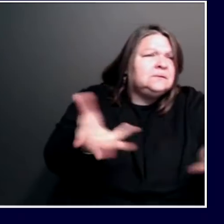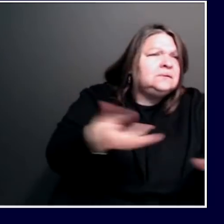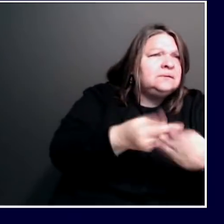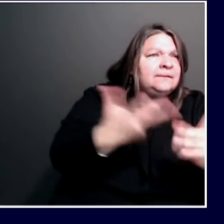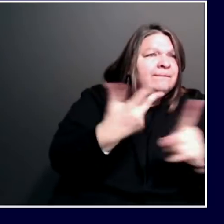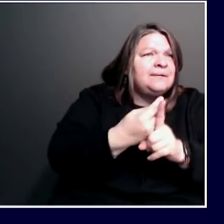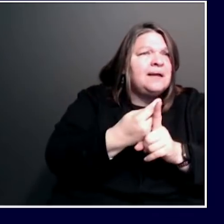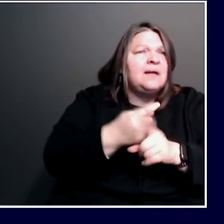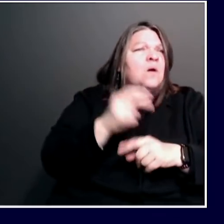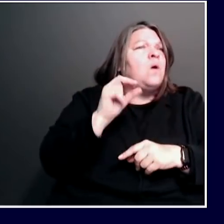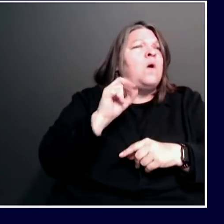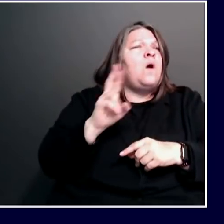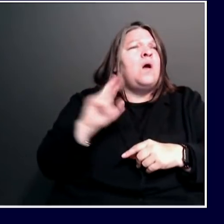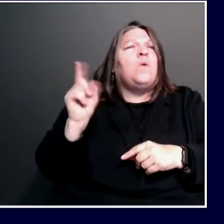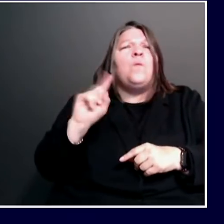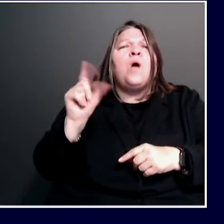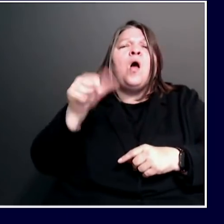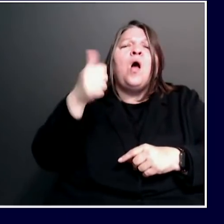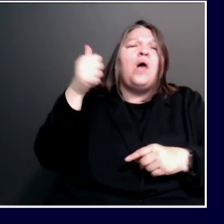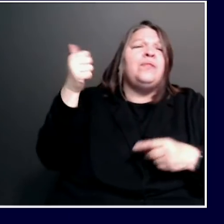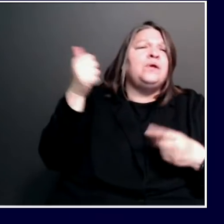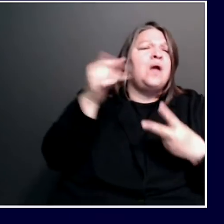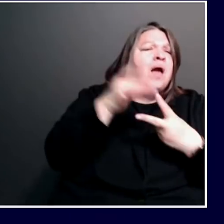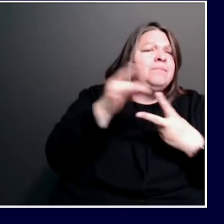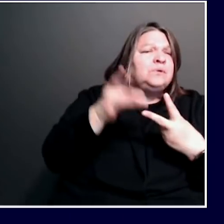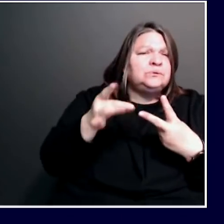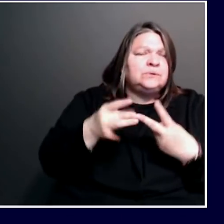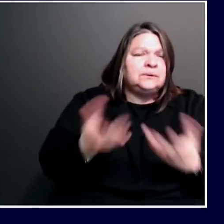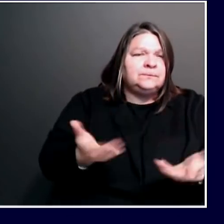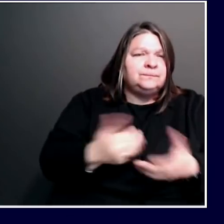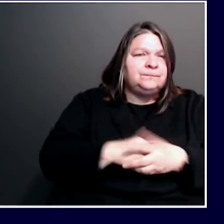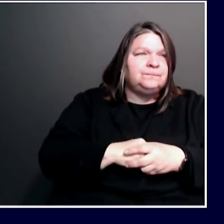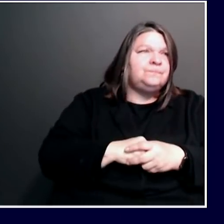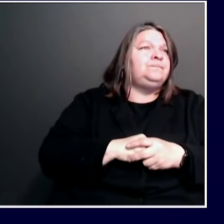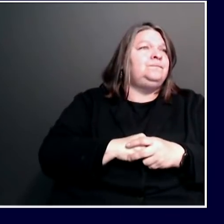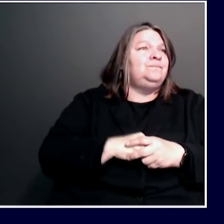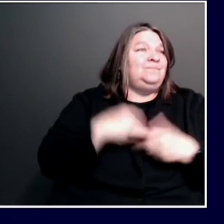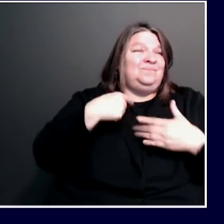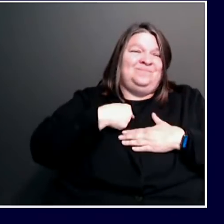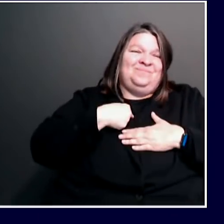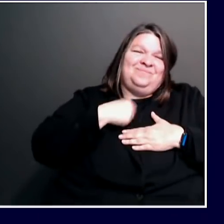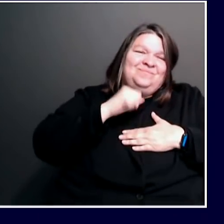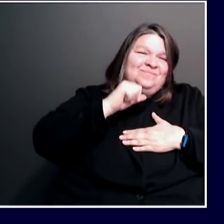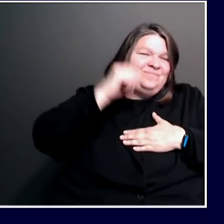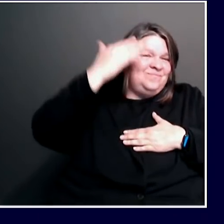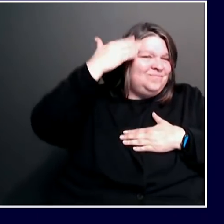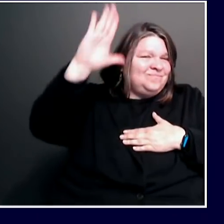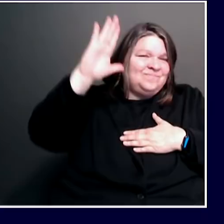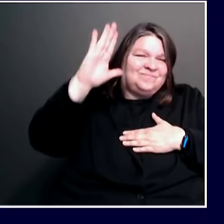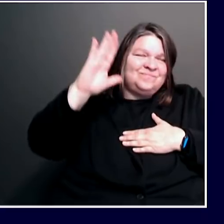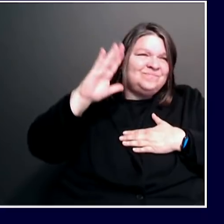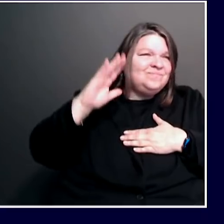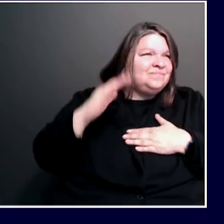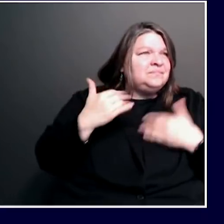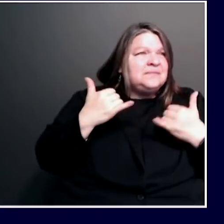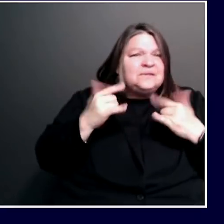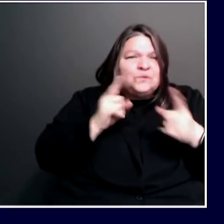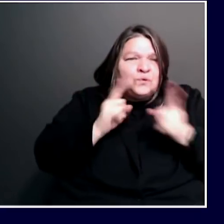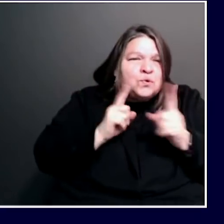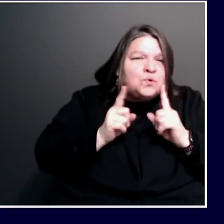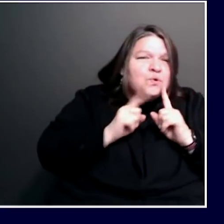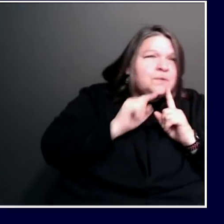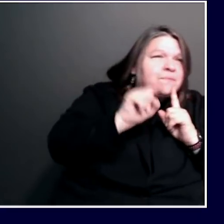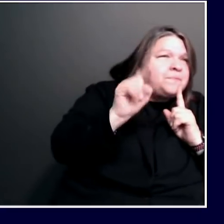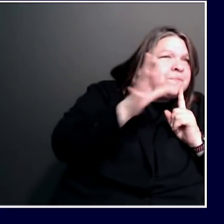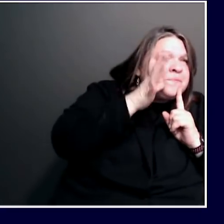or is there another way? Chris, we can't say for sure yet. We're talking to parents now to understand what their preferences